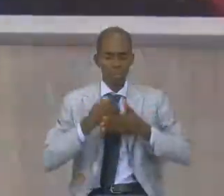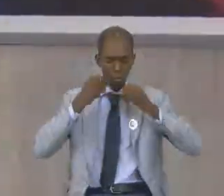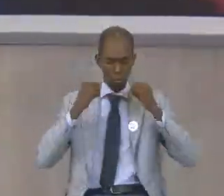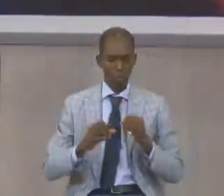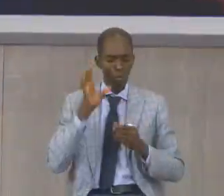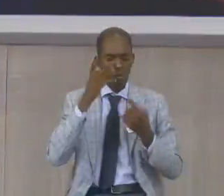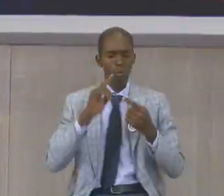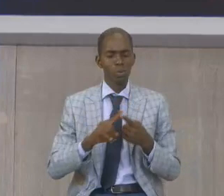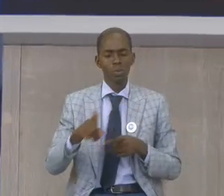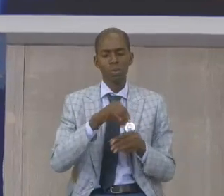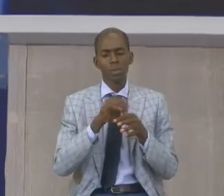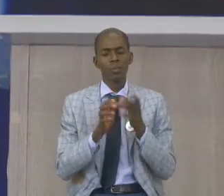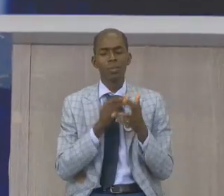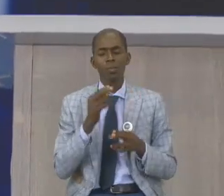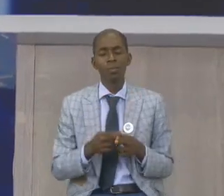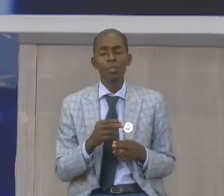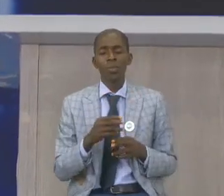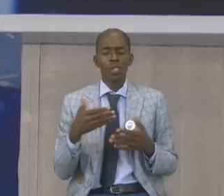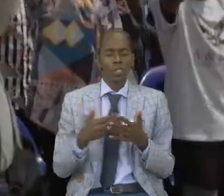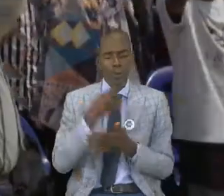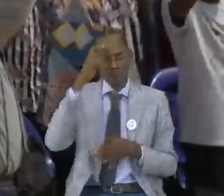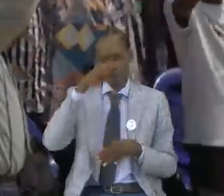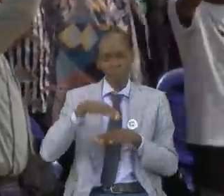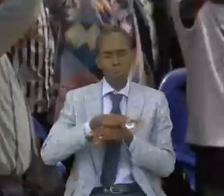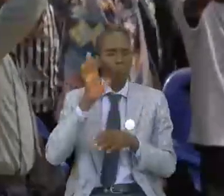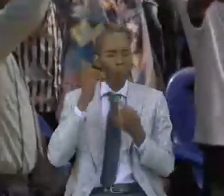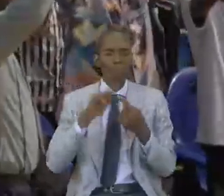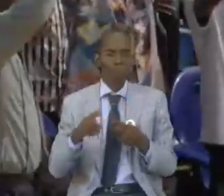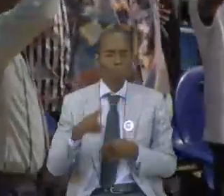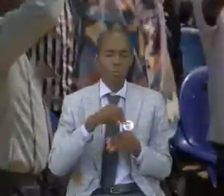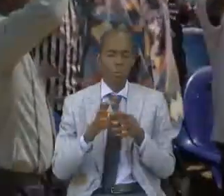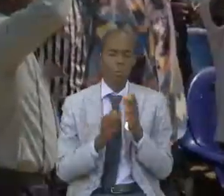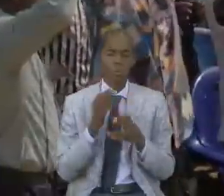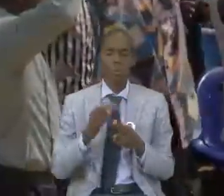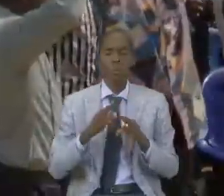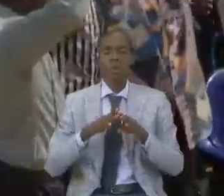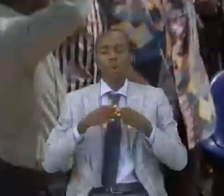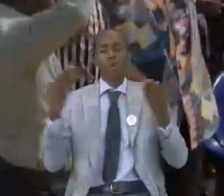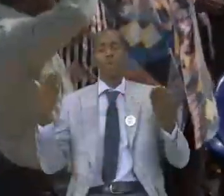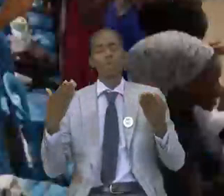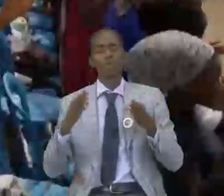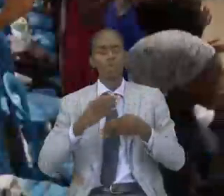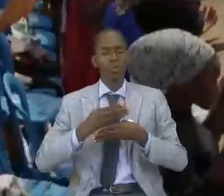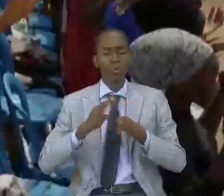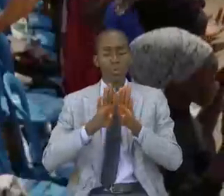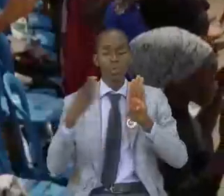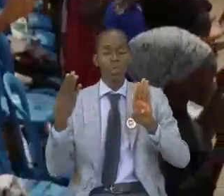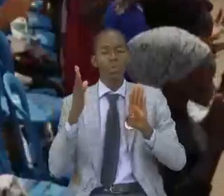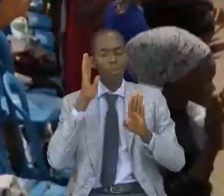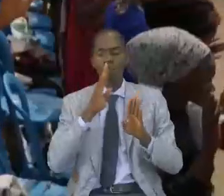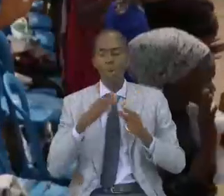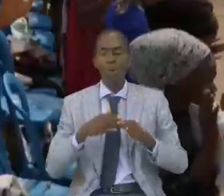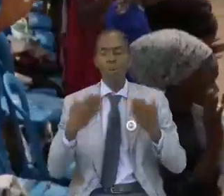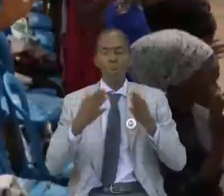you. Amen. New wisdom will come to you. Amen. Open doors will be opened wide before you.